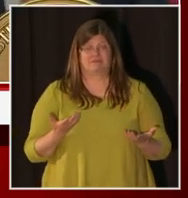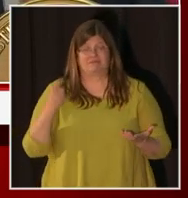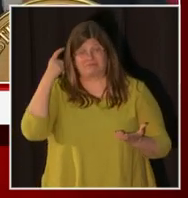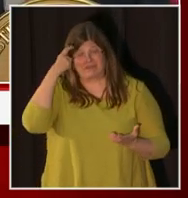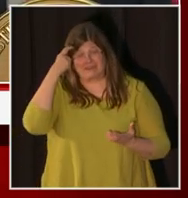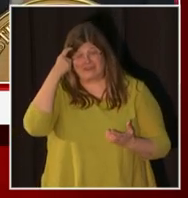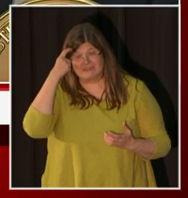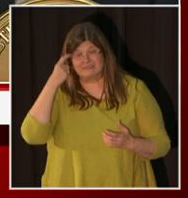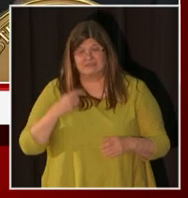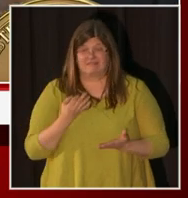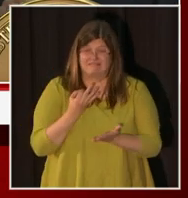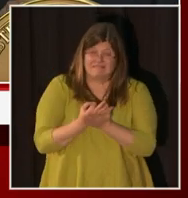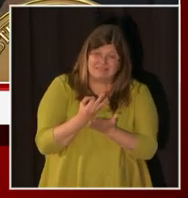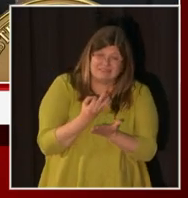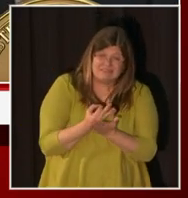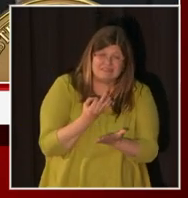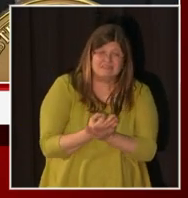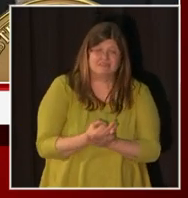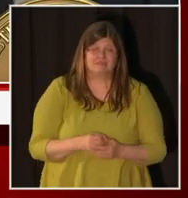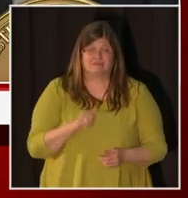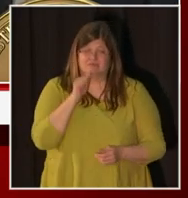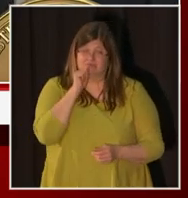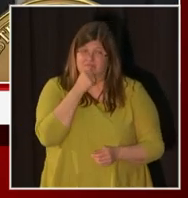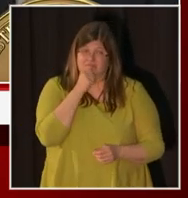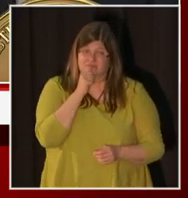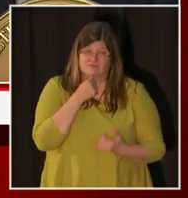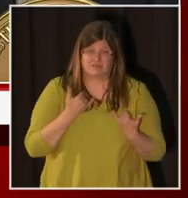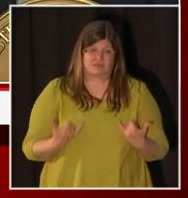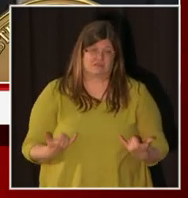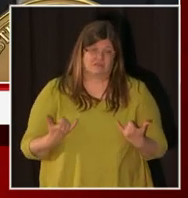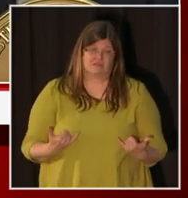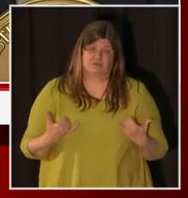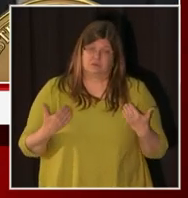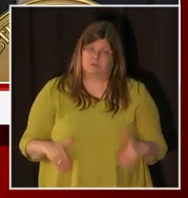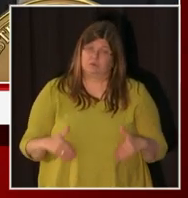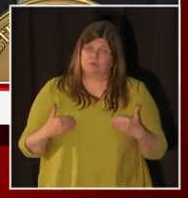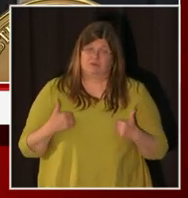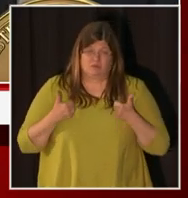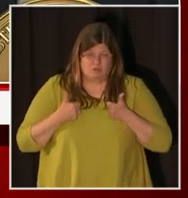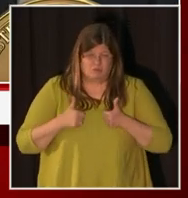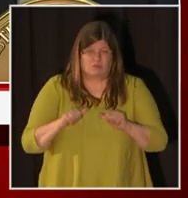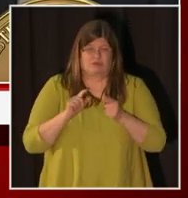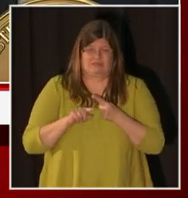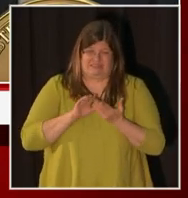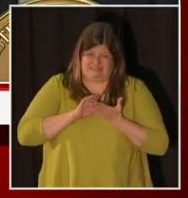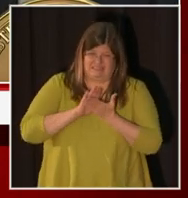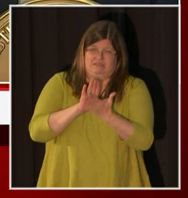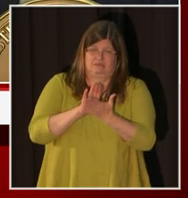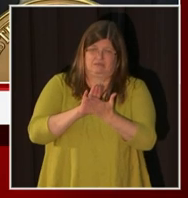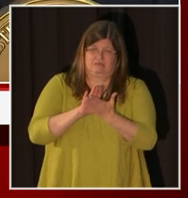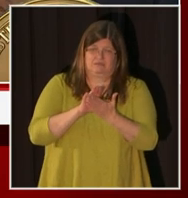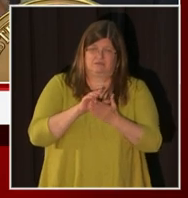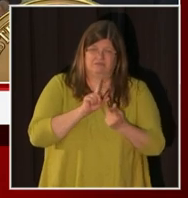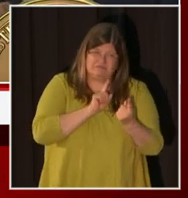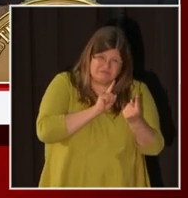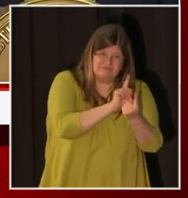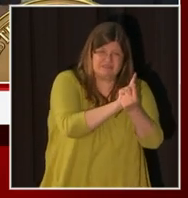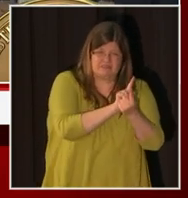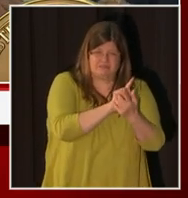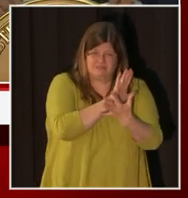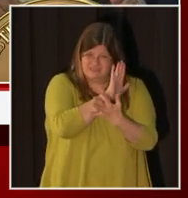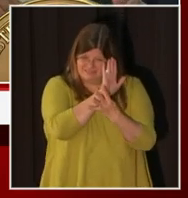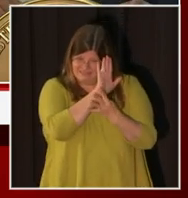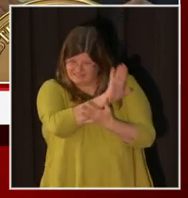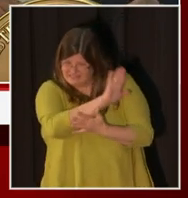someone has been affected, we will attempt to address their needs. We want to provide,